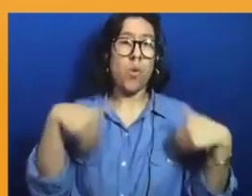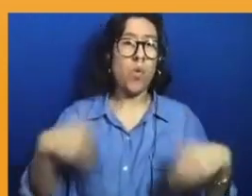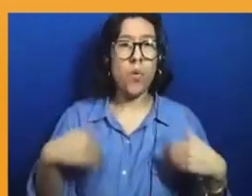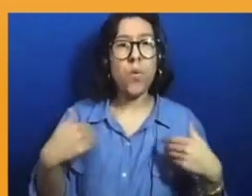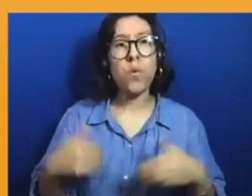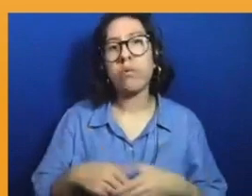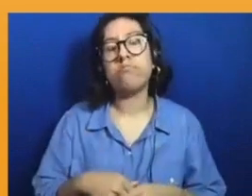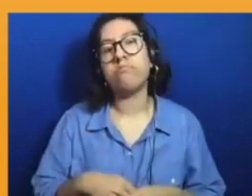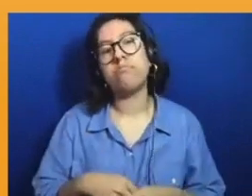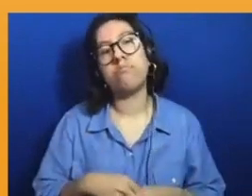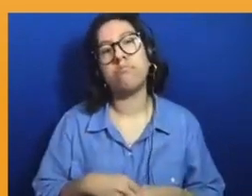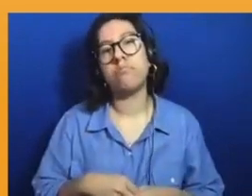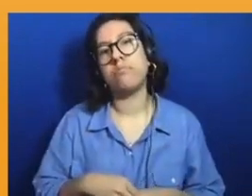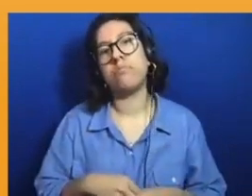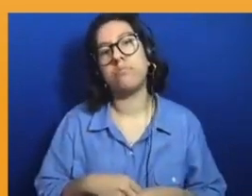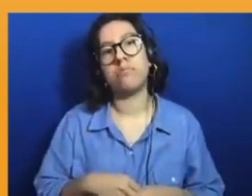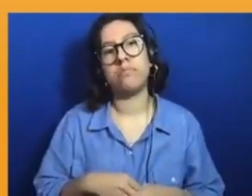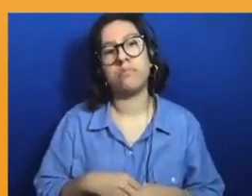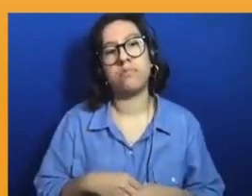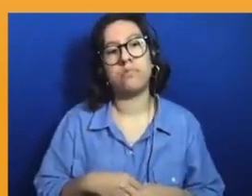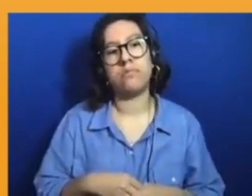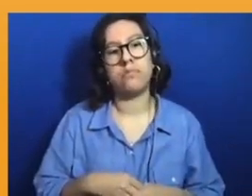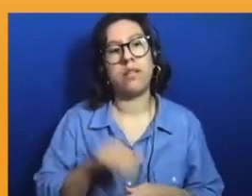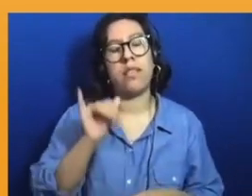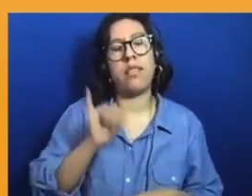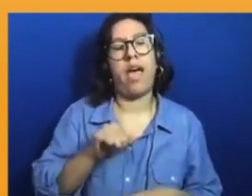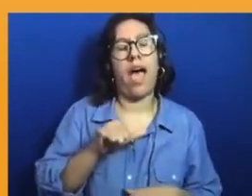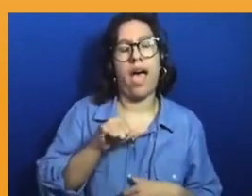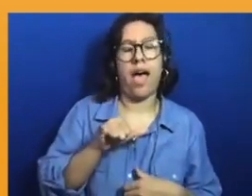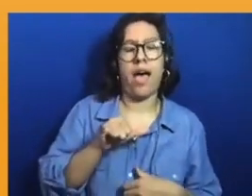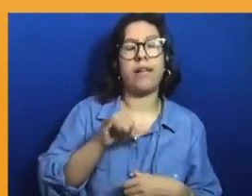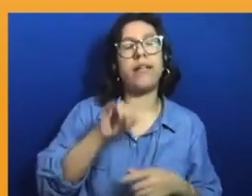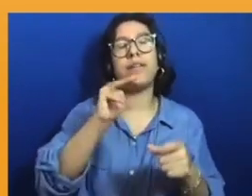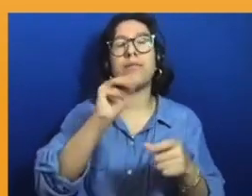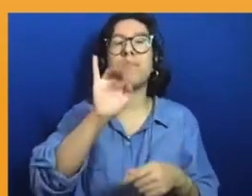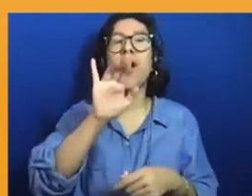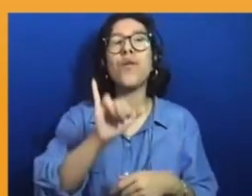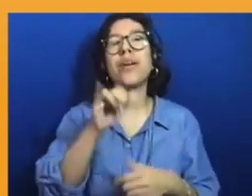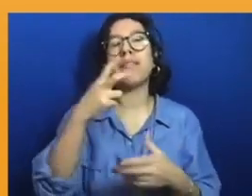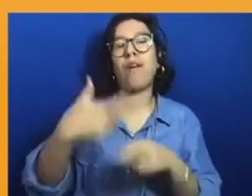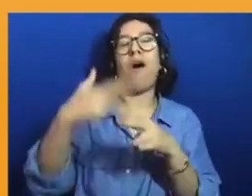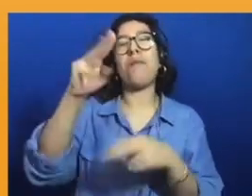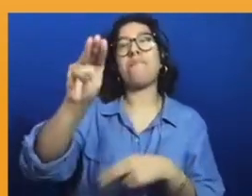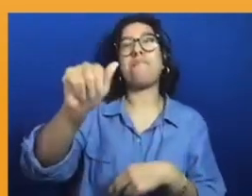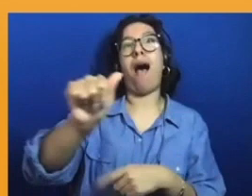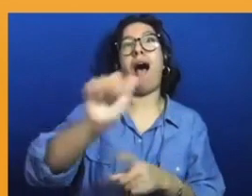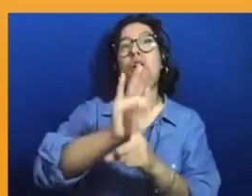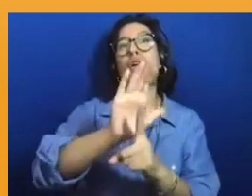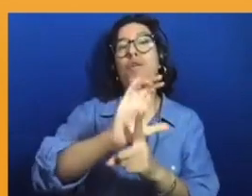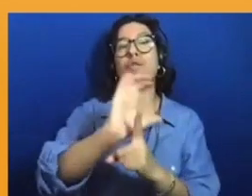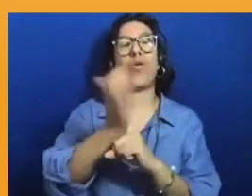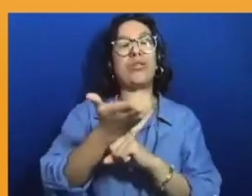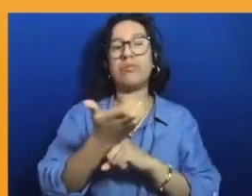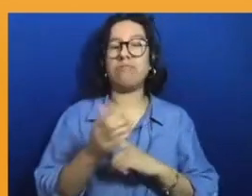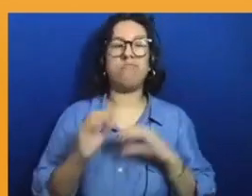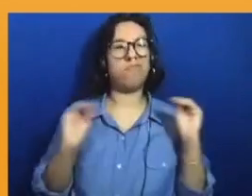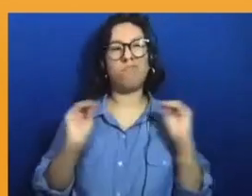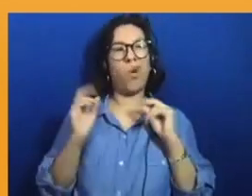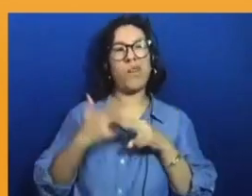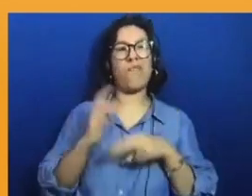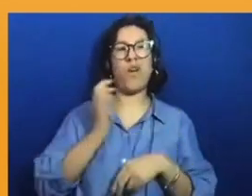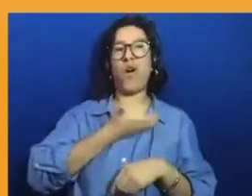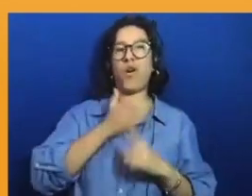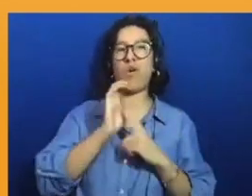I don't, that internal, I know Mari says it's called ma in her culture, we don't have a name for